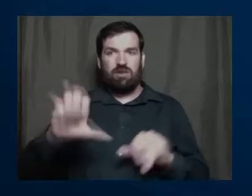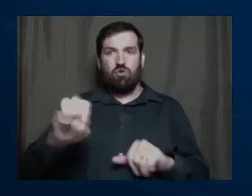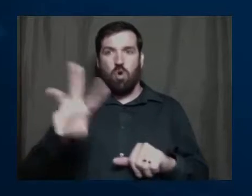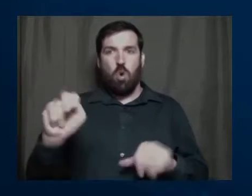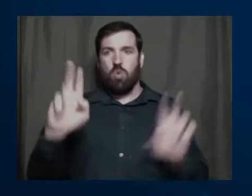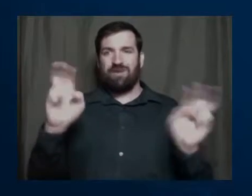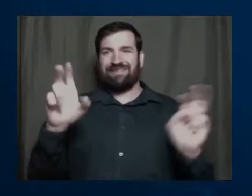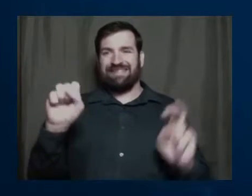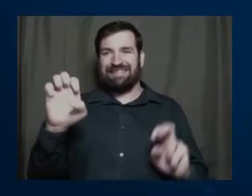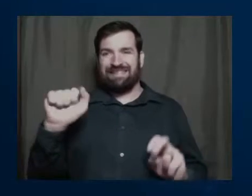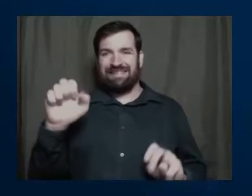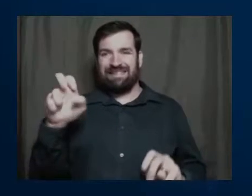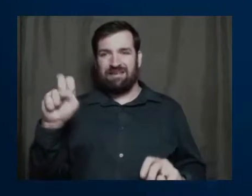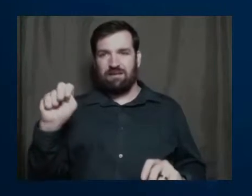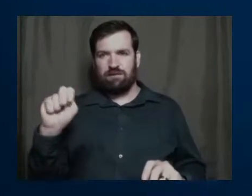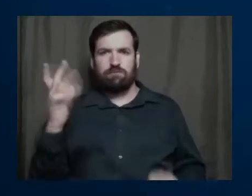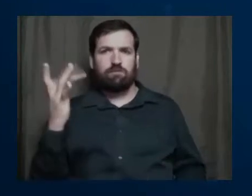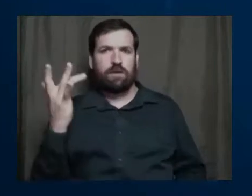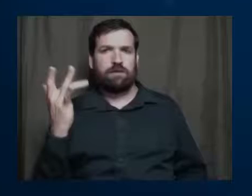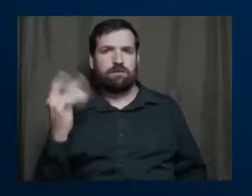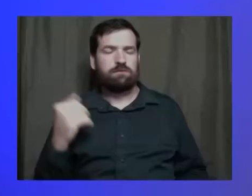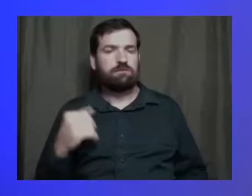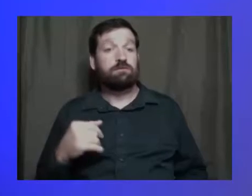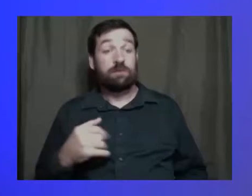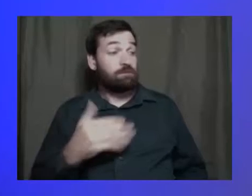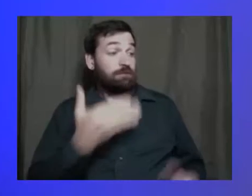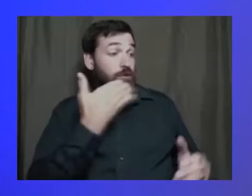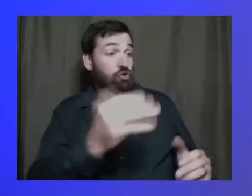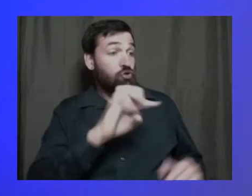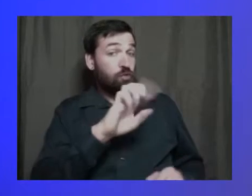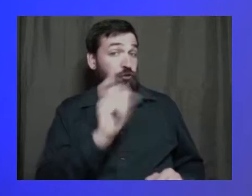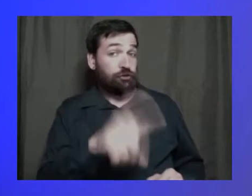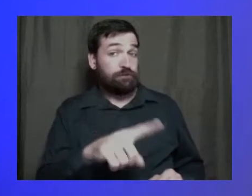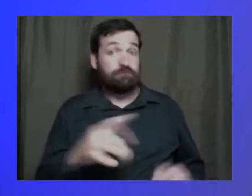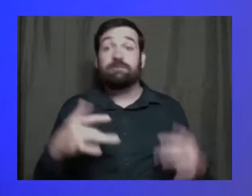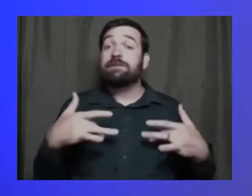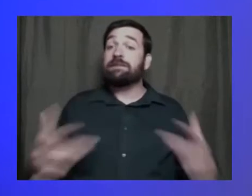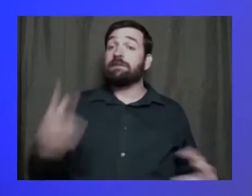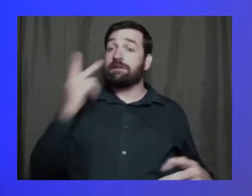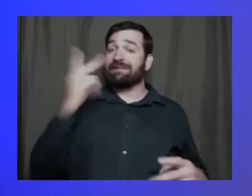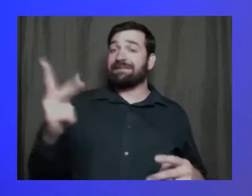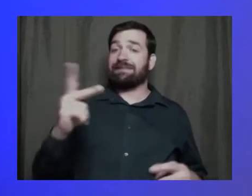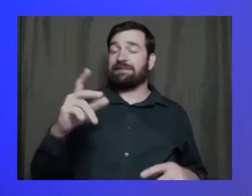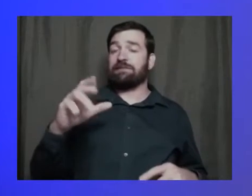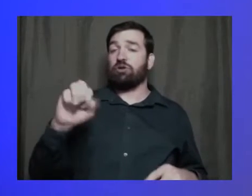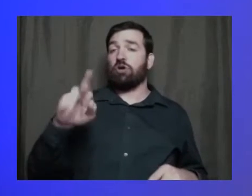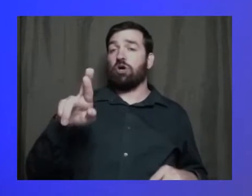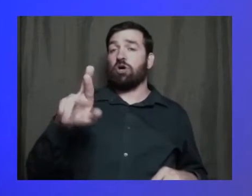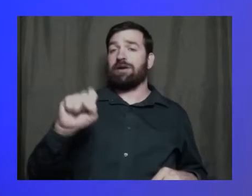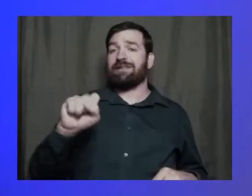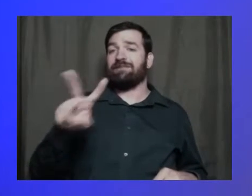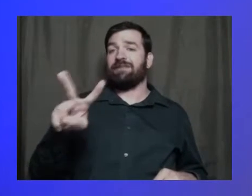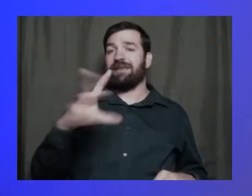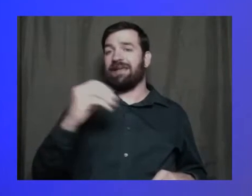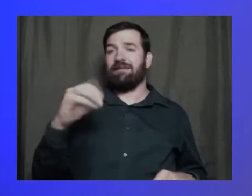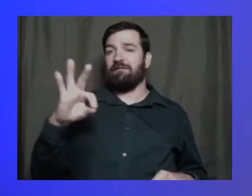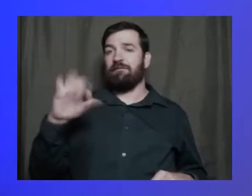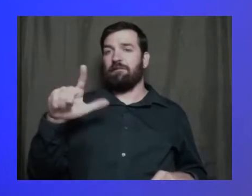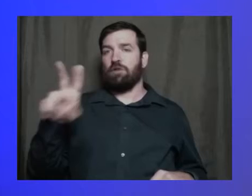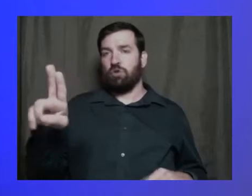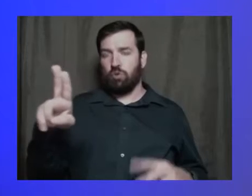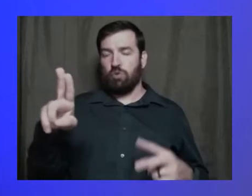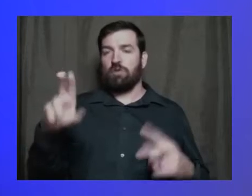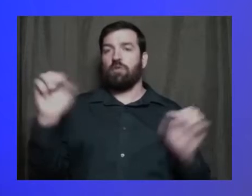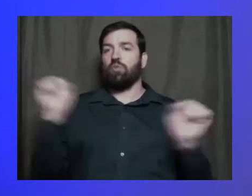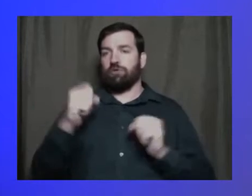these viruses? That's a great question. So typically we see both RSV and flu during the winter. RSV usually starts around